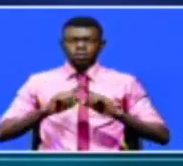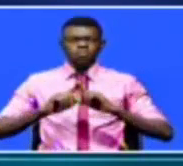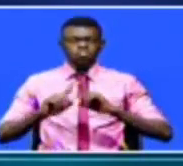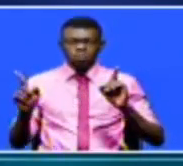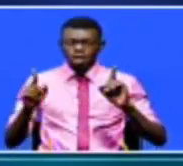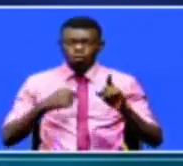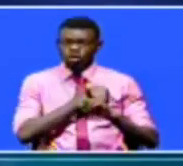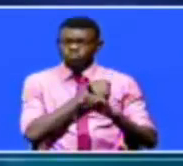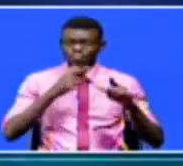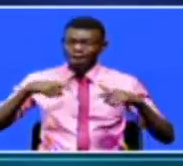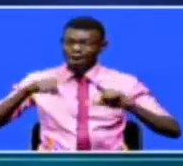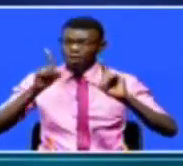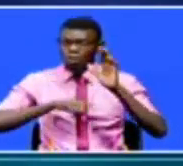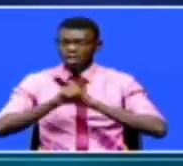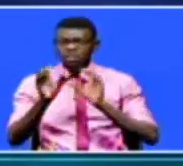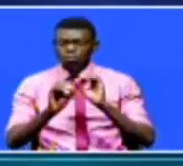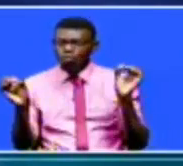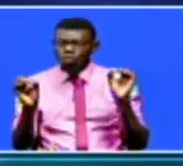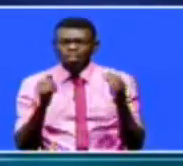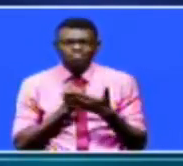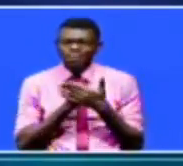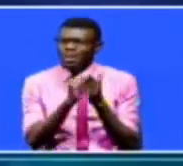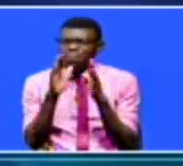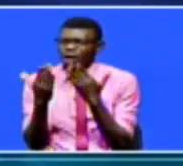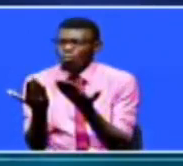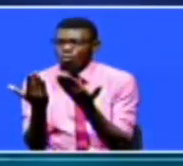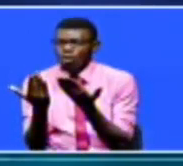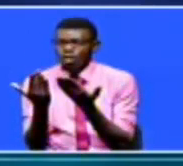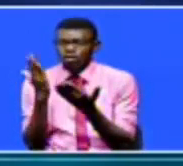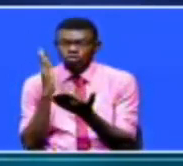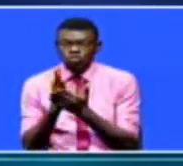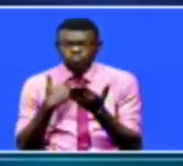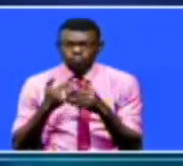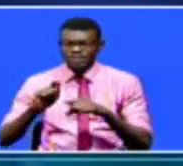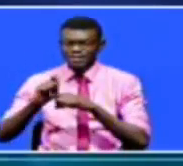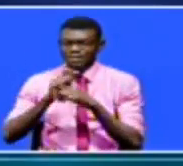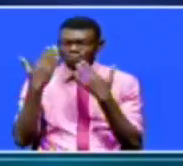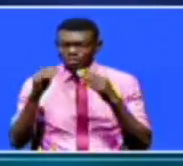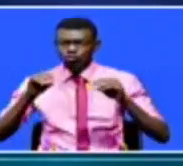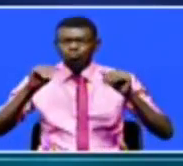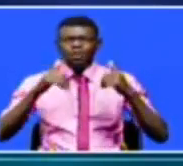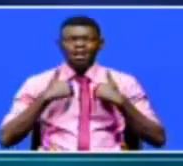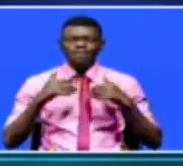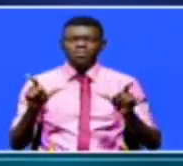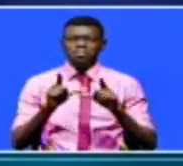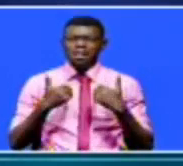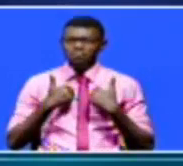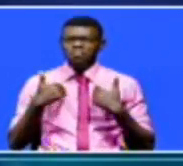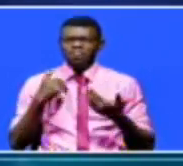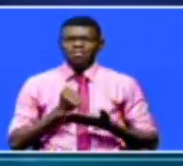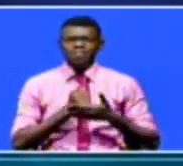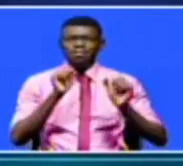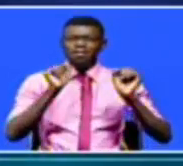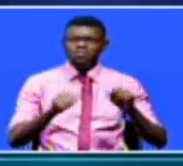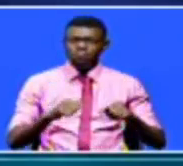the hospital. So I said, let me help, because I am trained, I'm qualified, I have my license, and I'm able to help. I'm